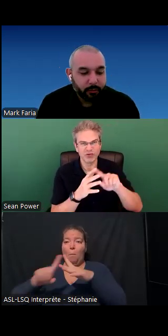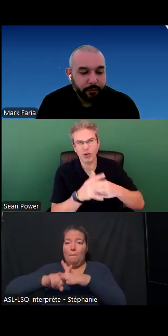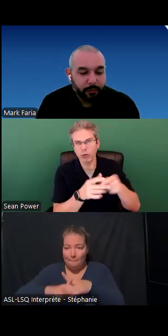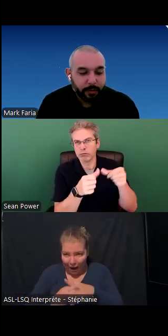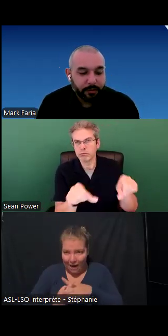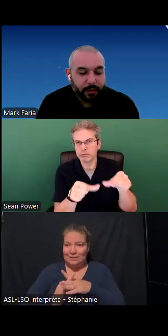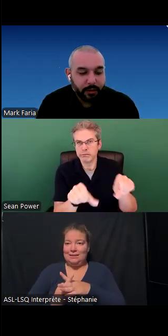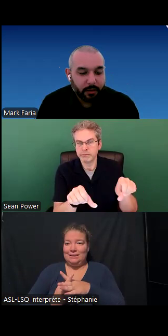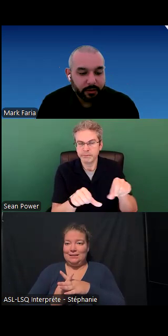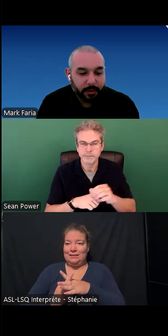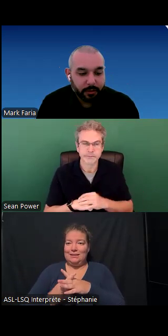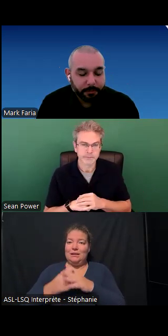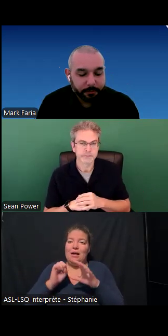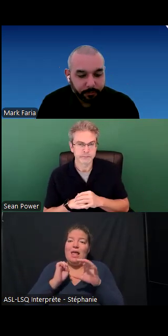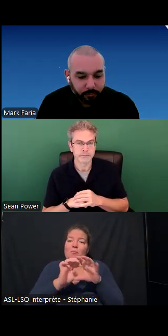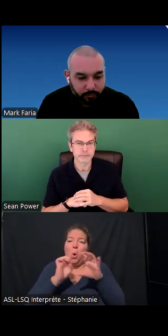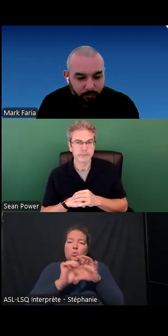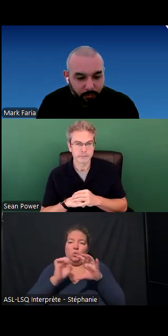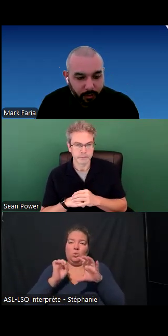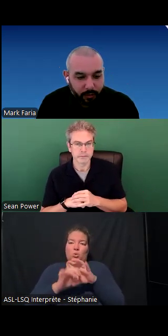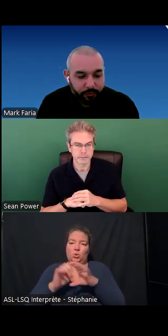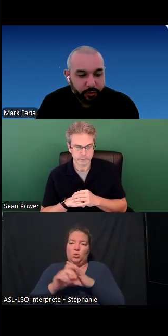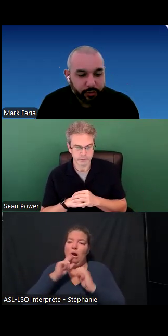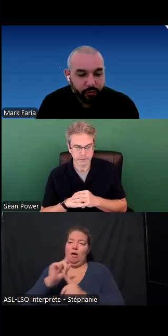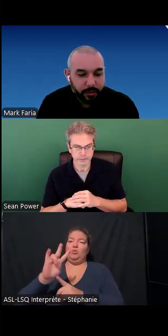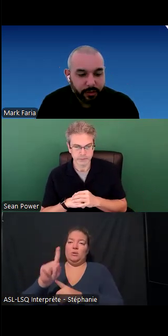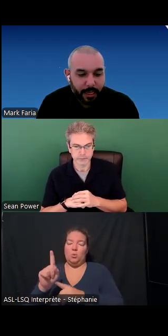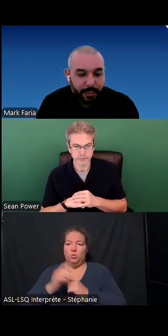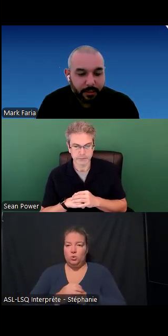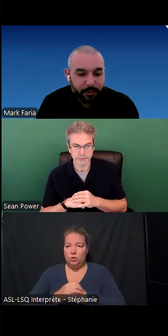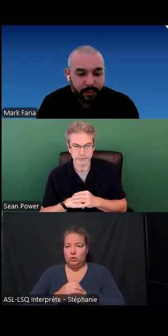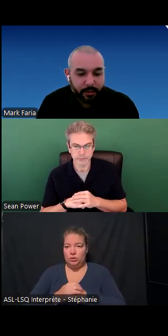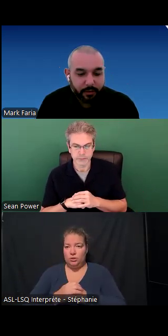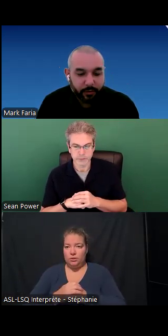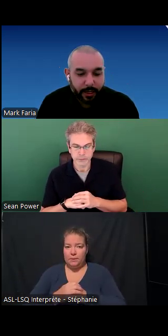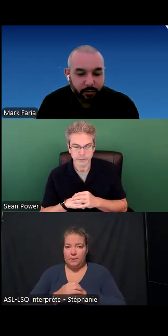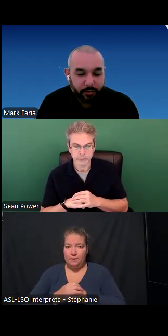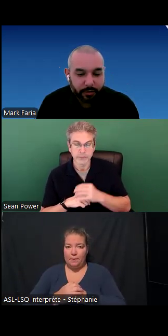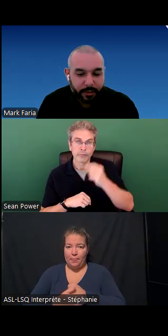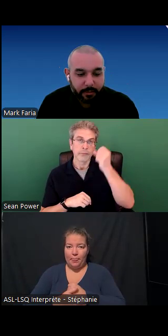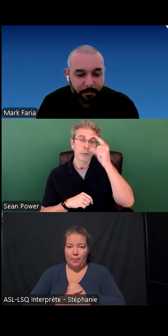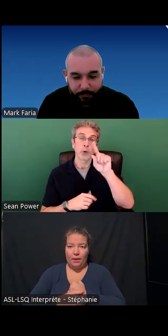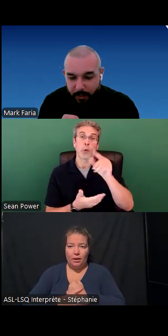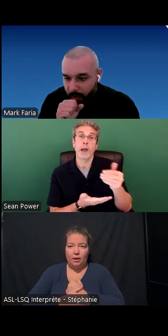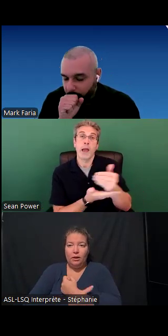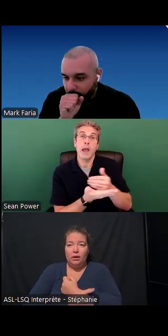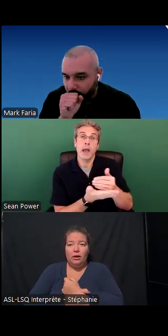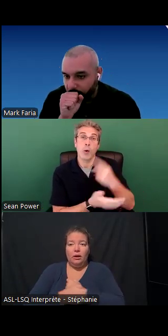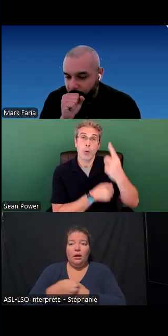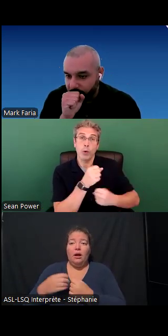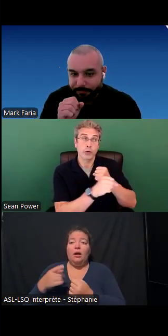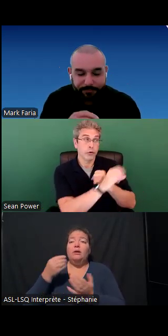So a bit more info about the RSP here. Contribution room is 18% of your annual earned income.